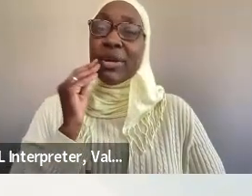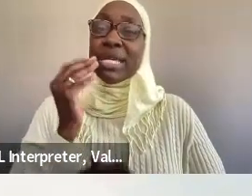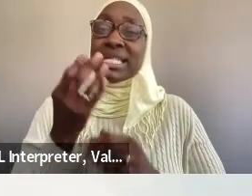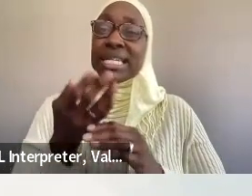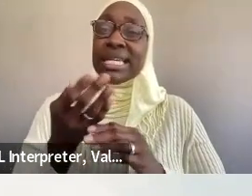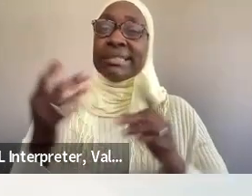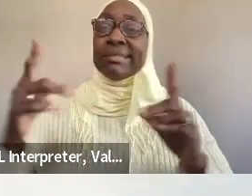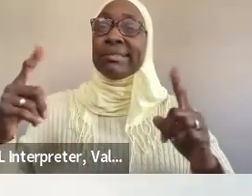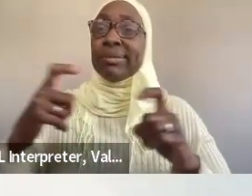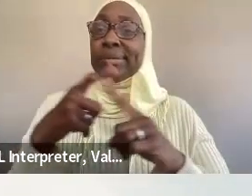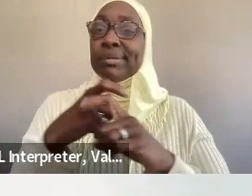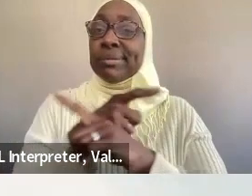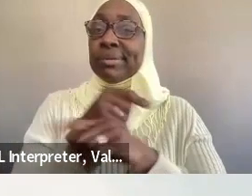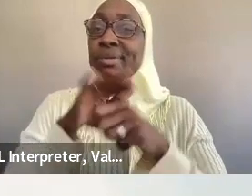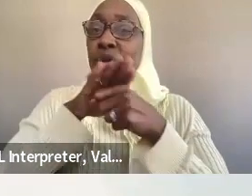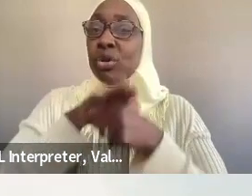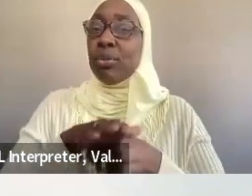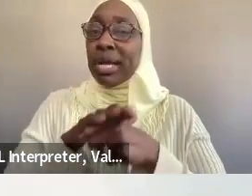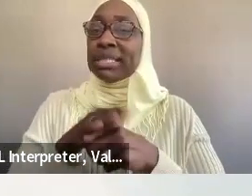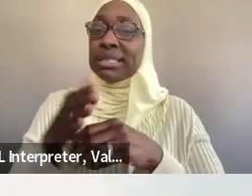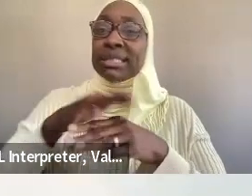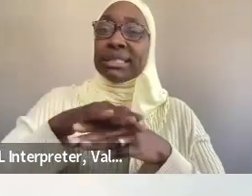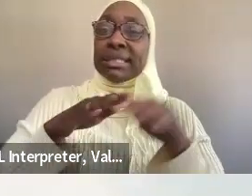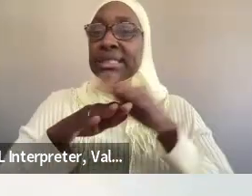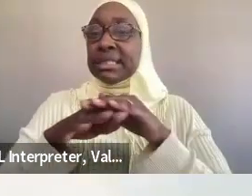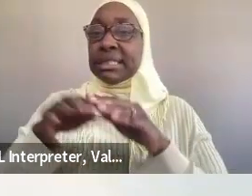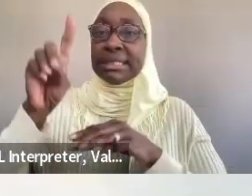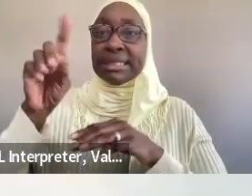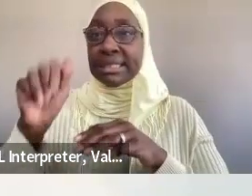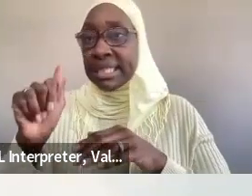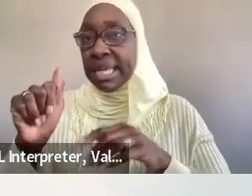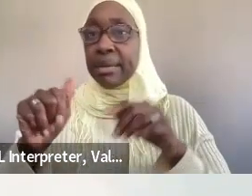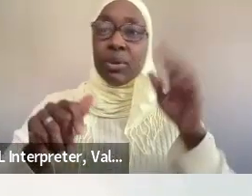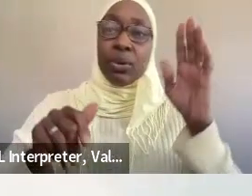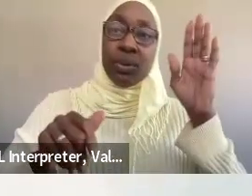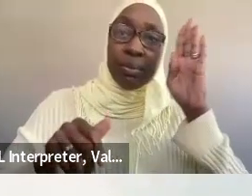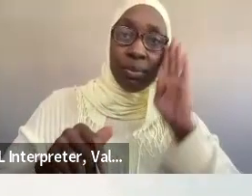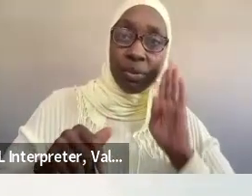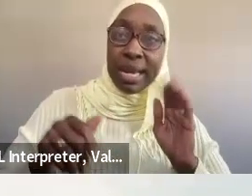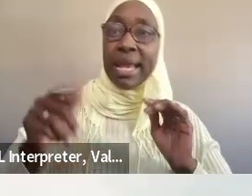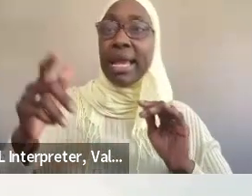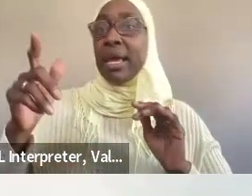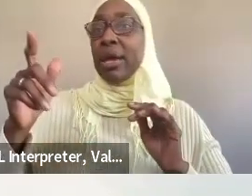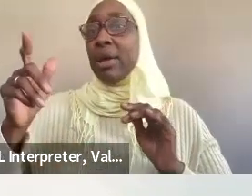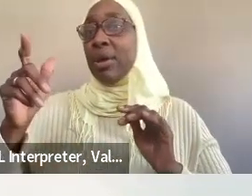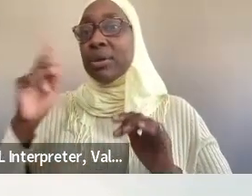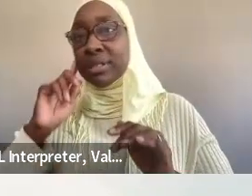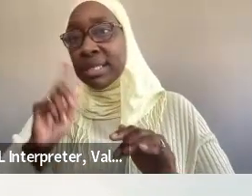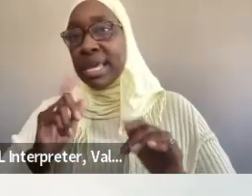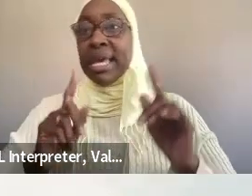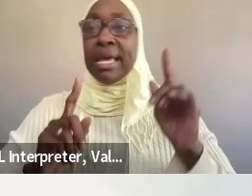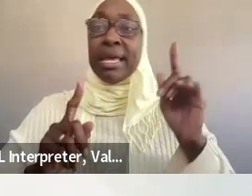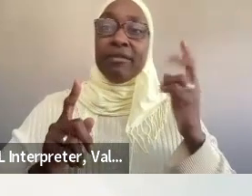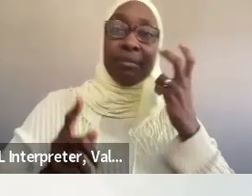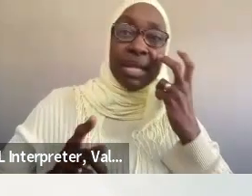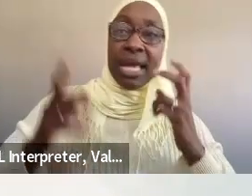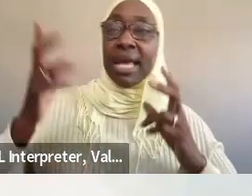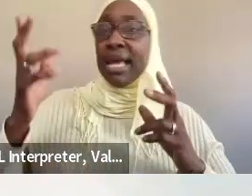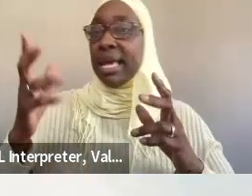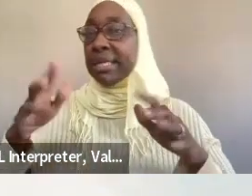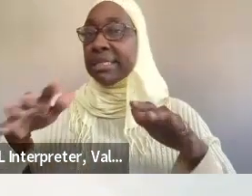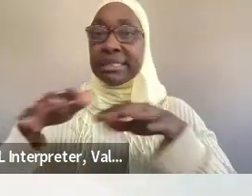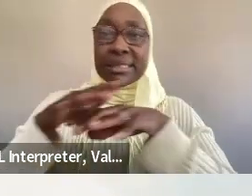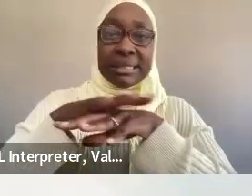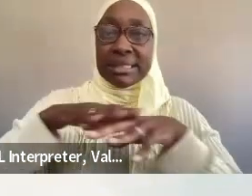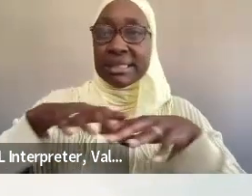on the screen just as a start, but recognizing that everyone's lived experience is different based on the other identities they might experience the world through.